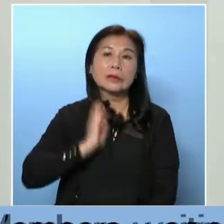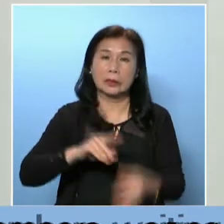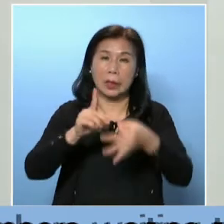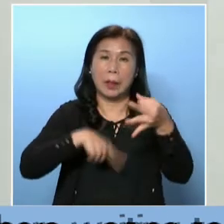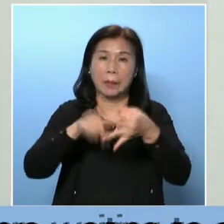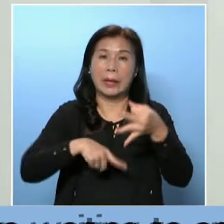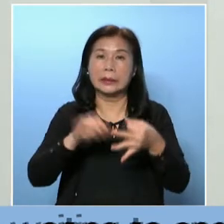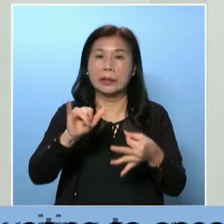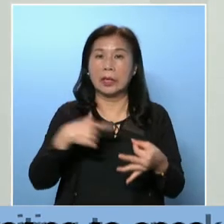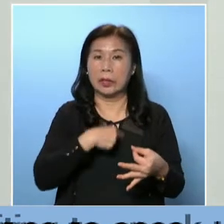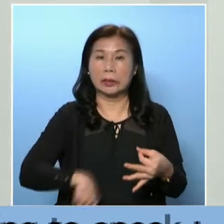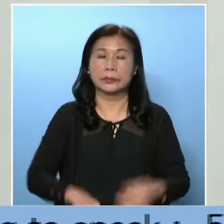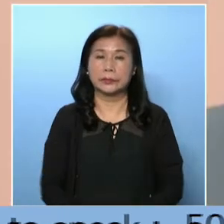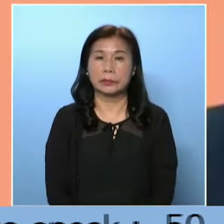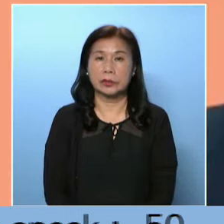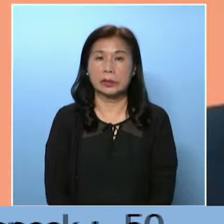Dr. Chang Man Kong.